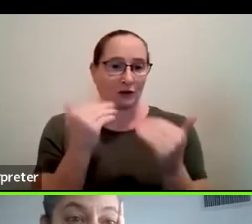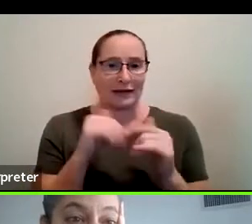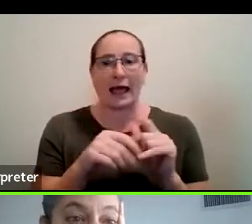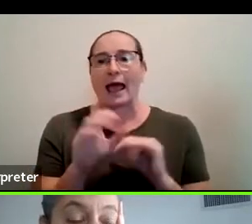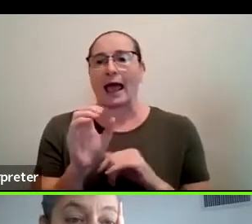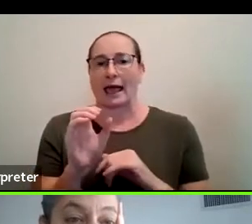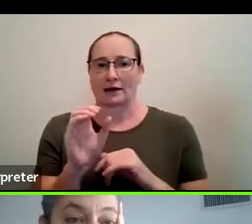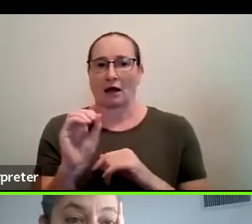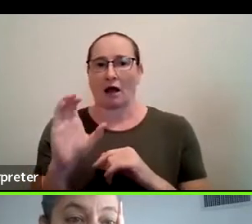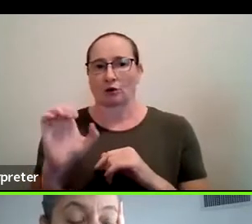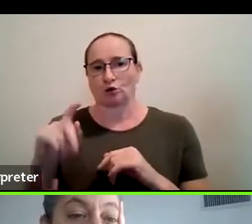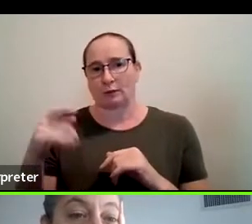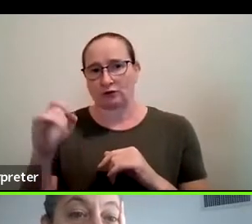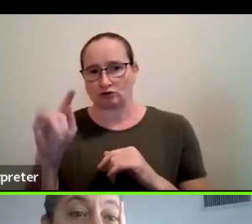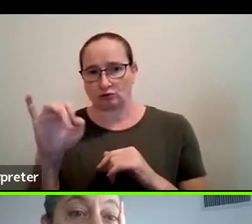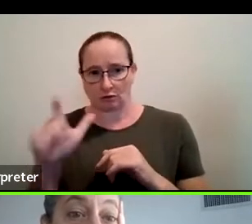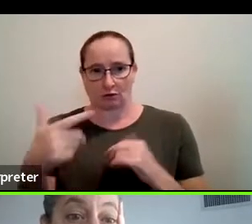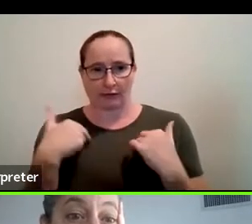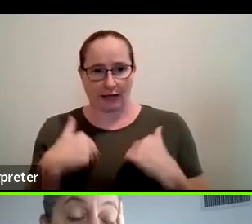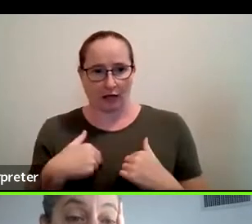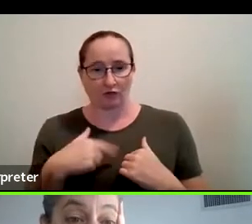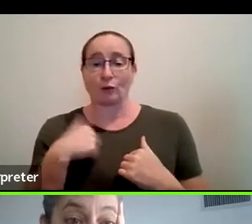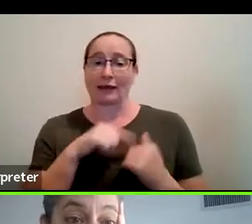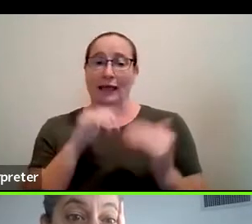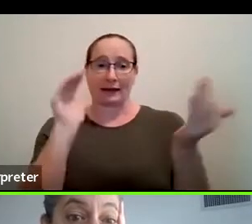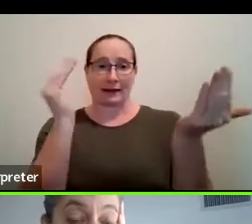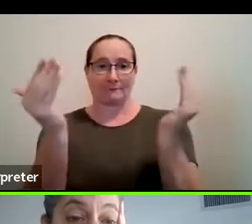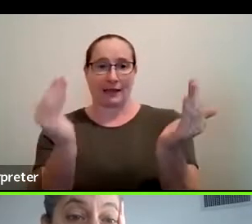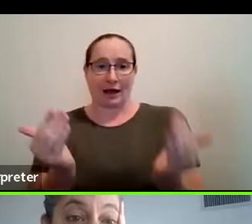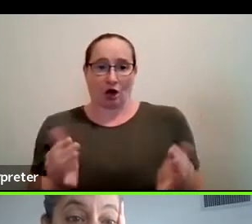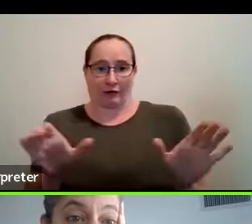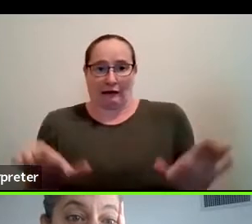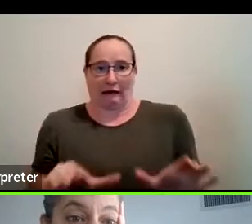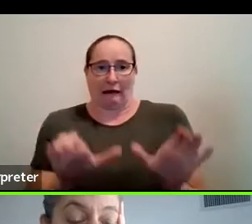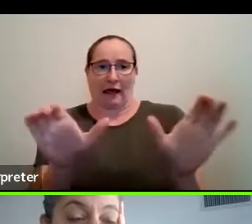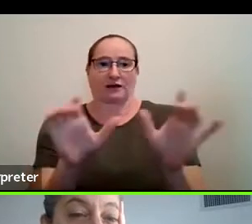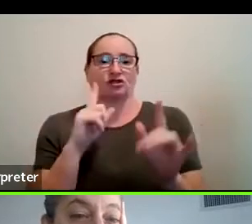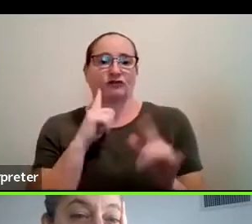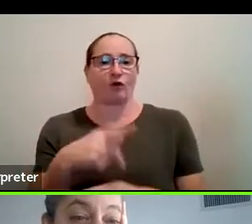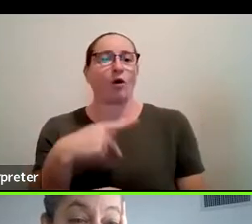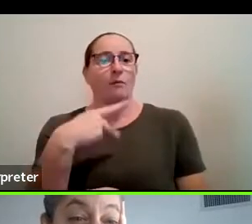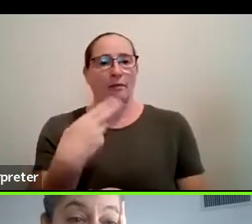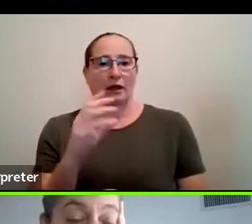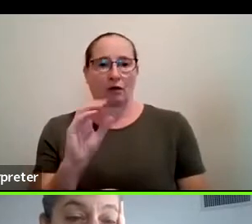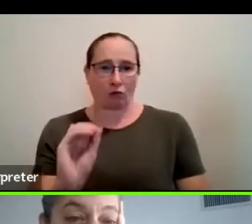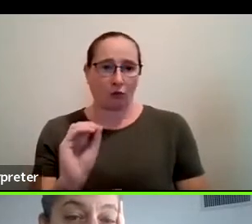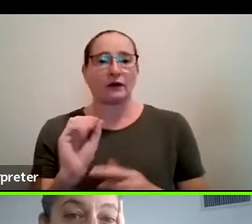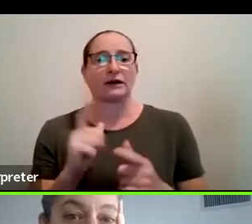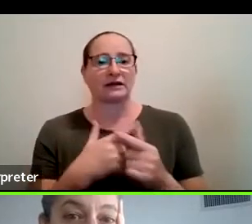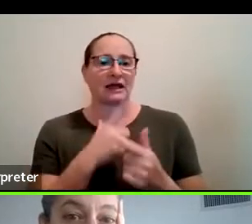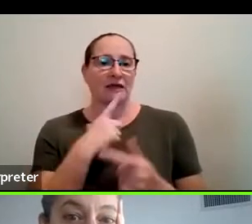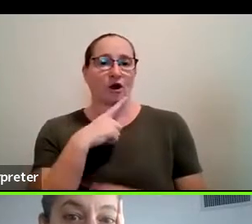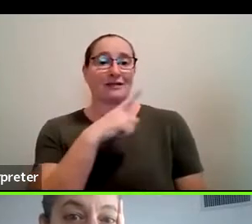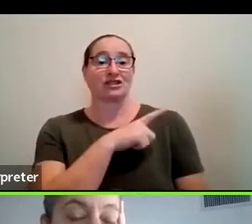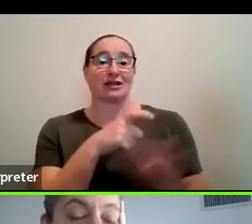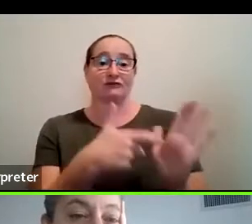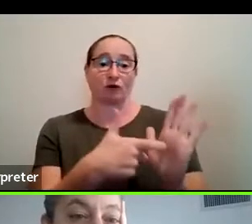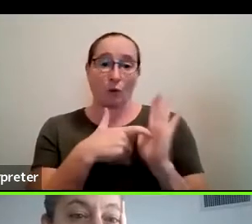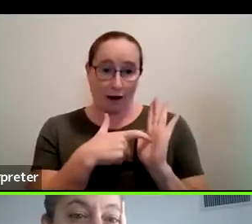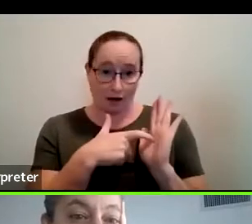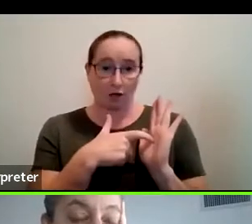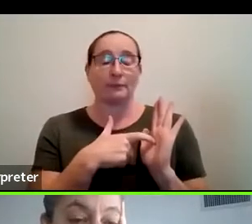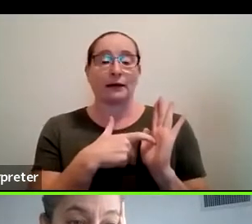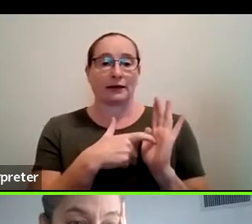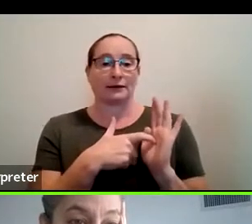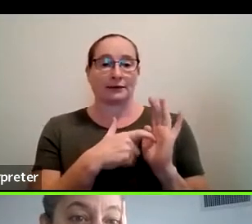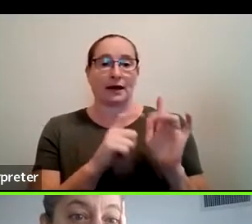occupational health and safety legislation, so we can compare the actions of public health authorities to date to what their legislative requirements are in terms